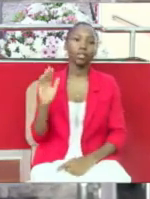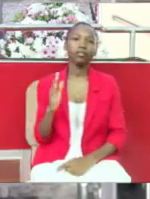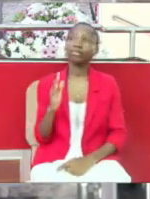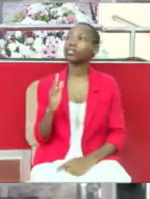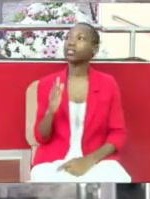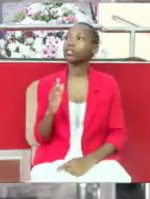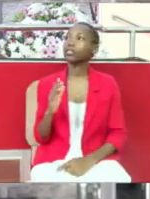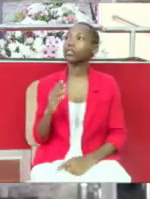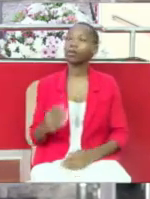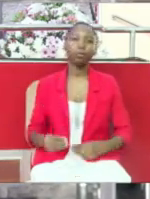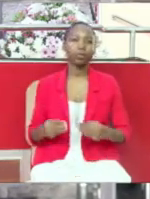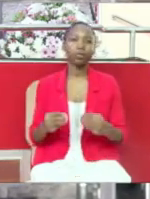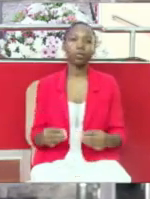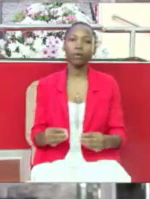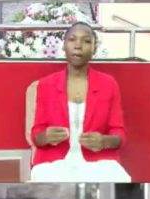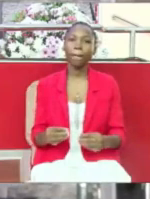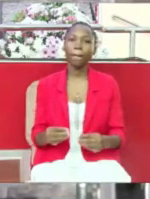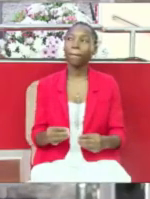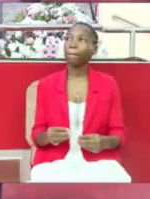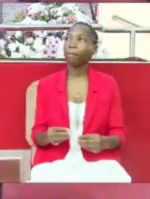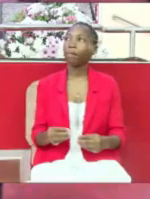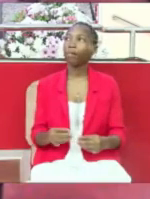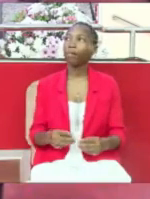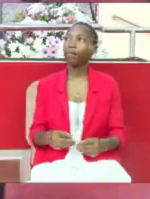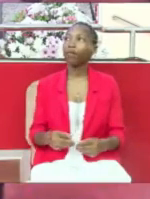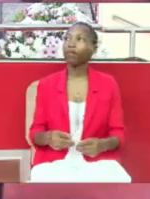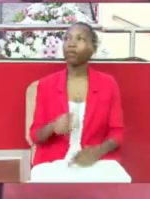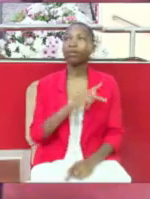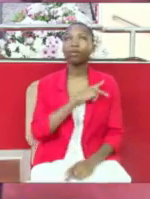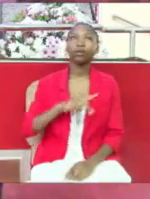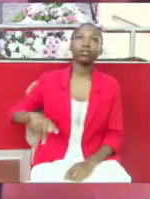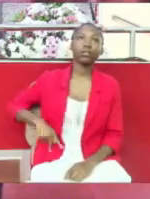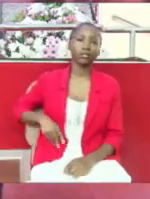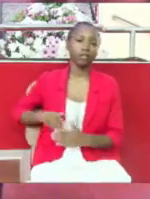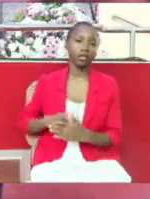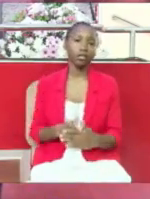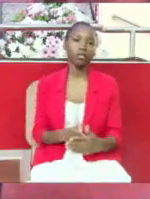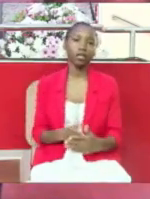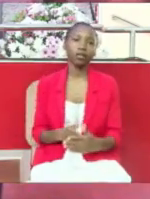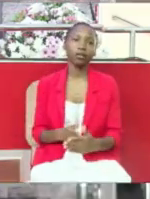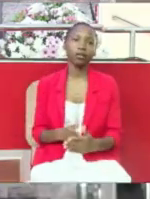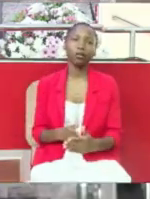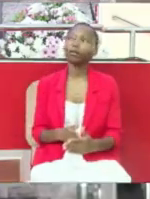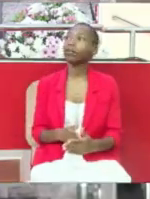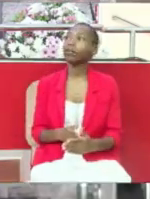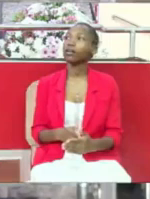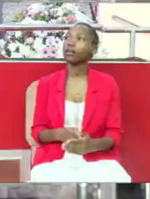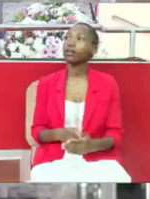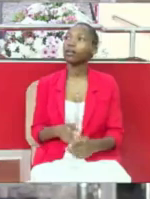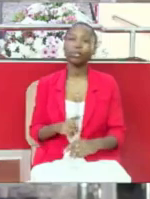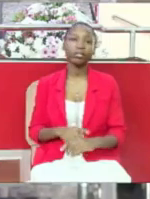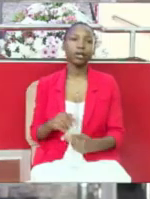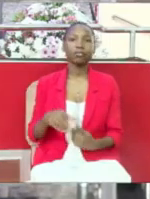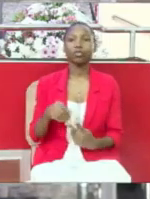ingewekwa mbele zao. King would ride into their capital over them. Mfalme angeingia kwenye jiji lake. So as you choose to make this day a new